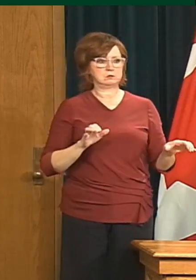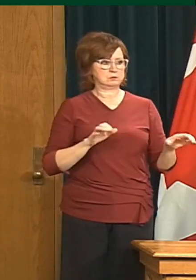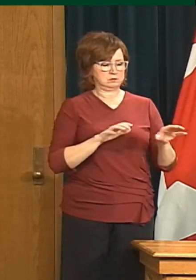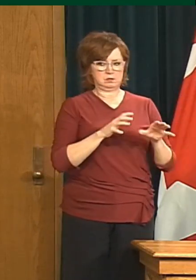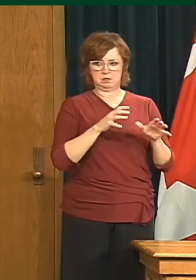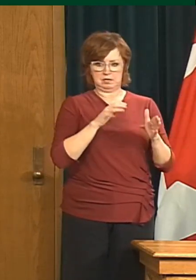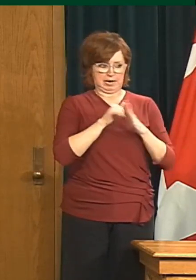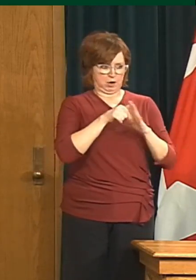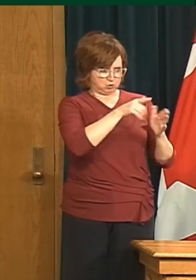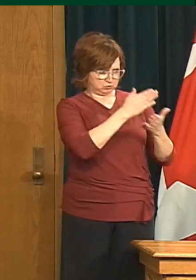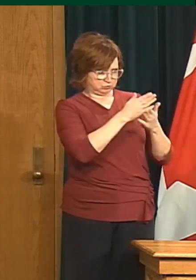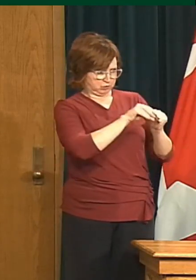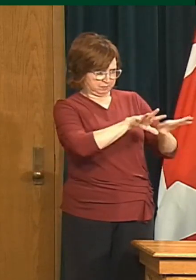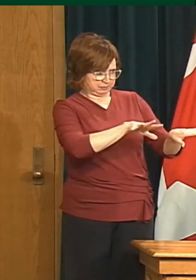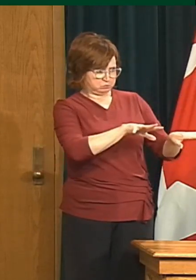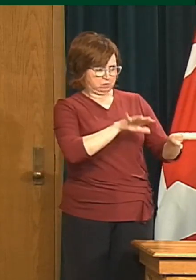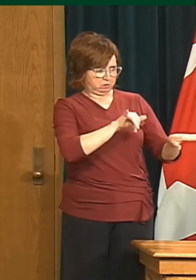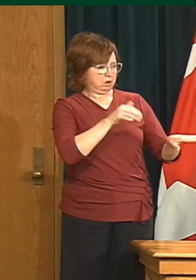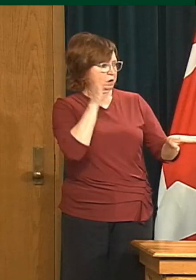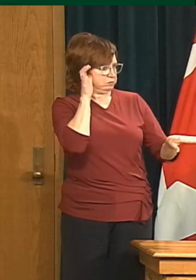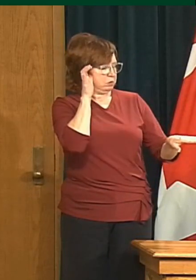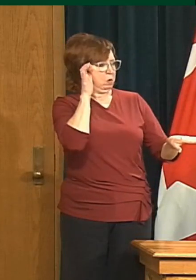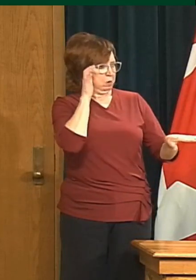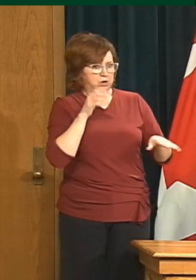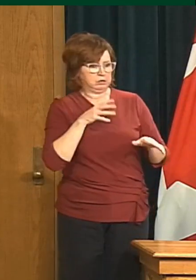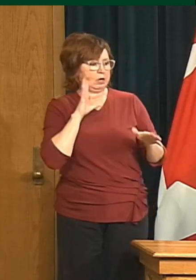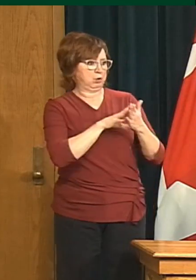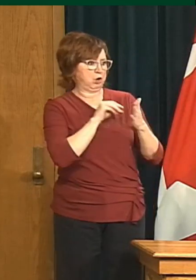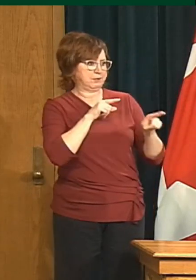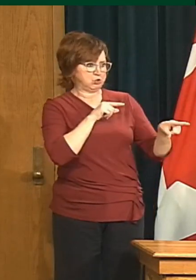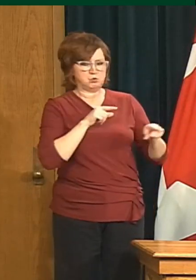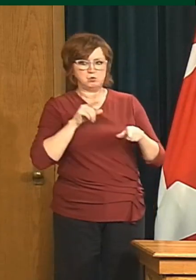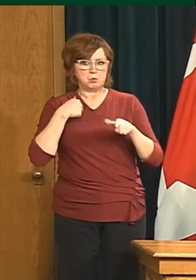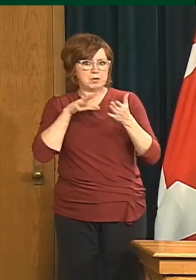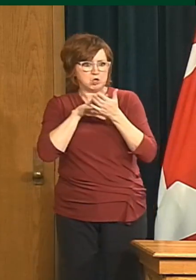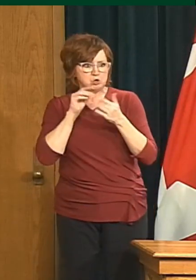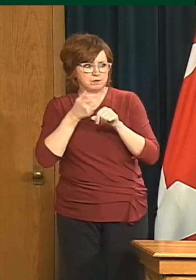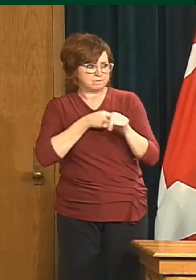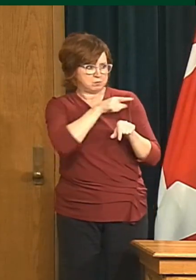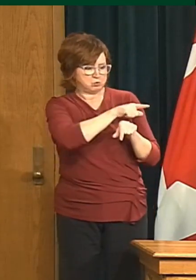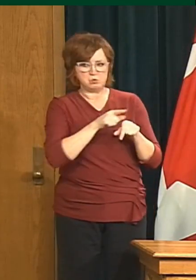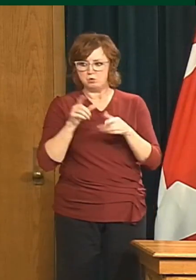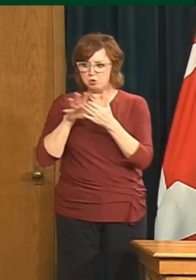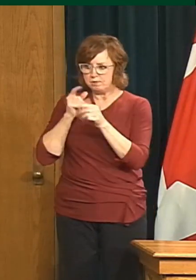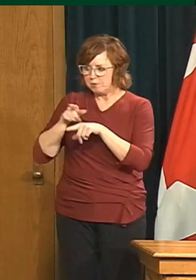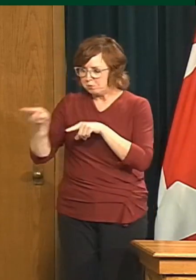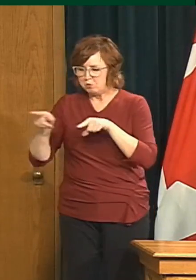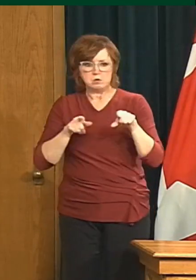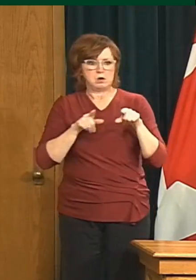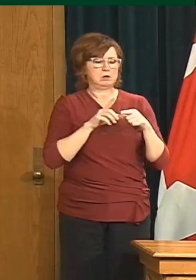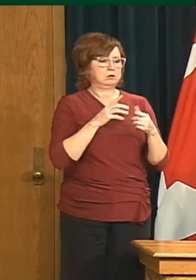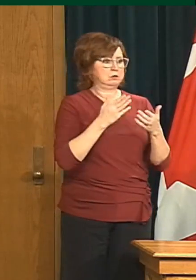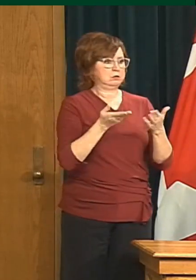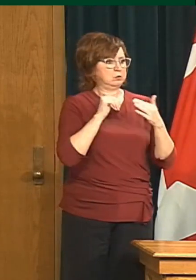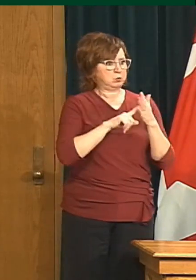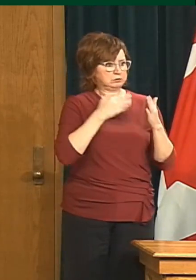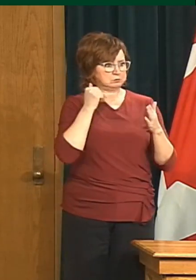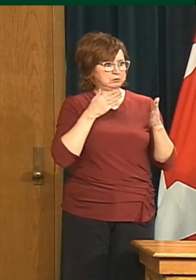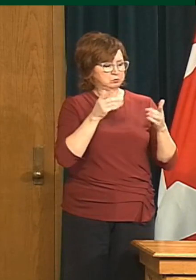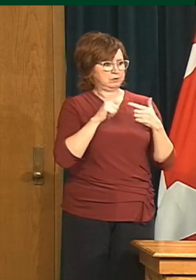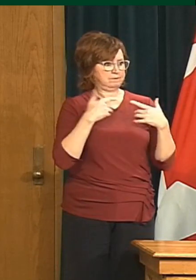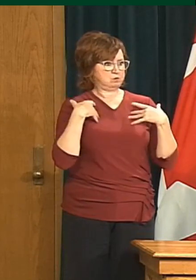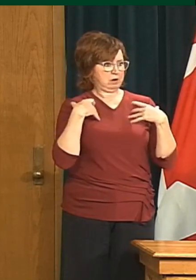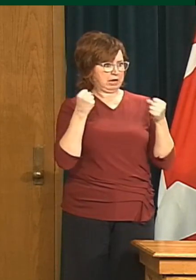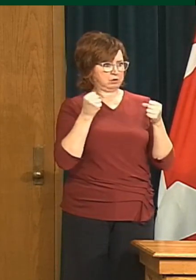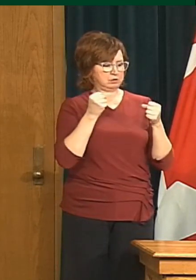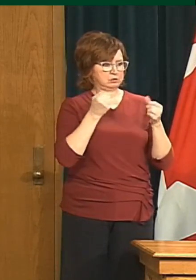stopping the spread of the virus. We are learning from one another how best to provide healthcare services should we